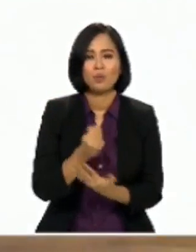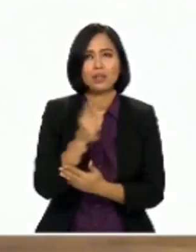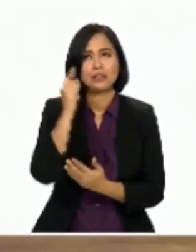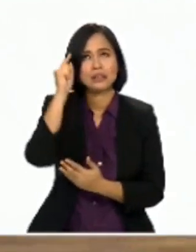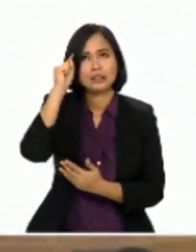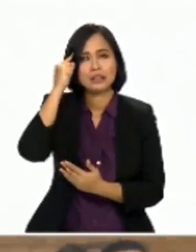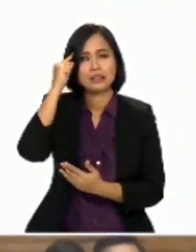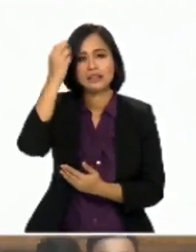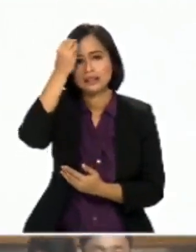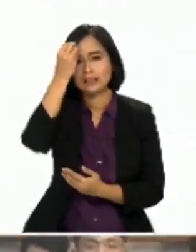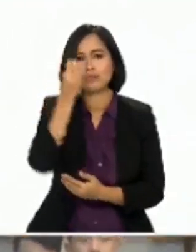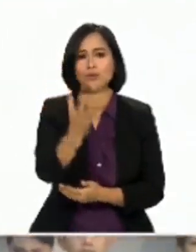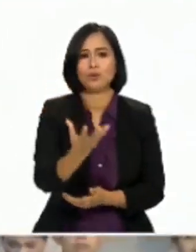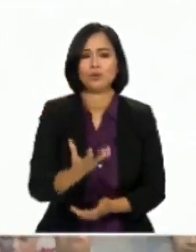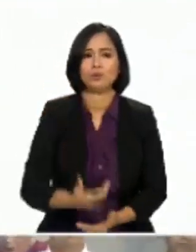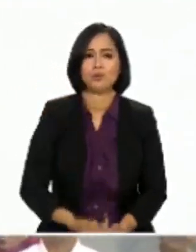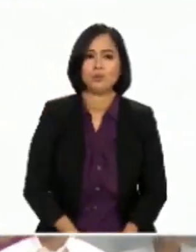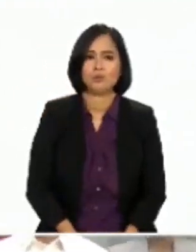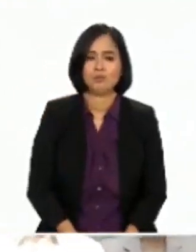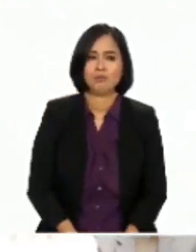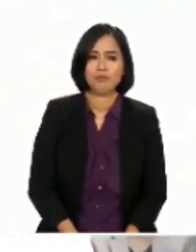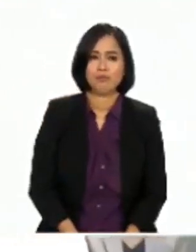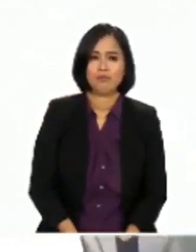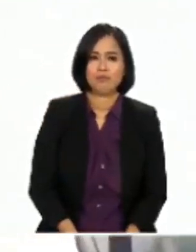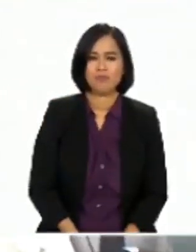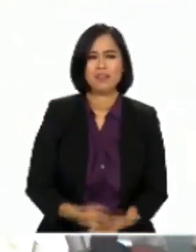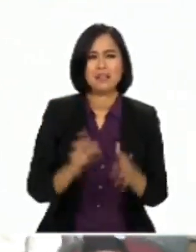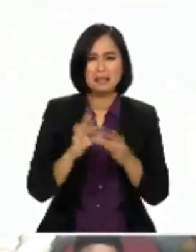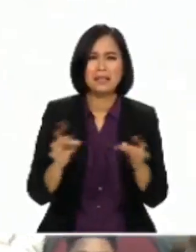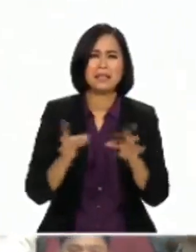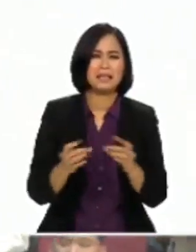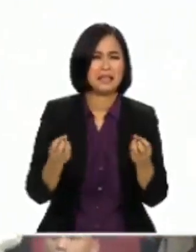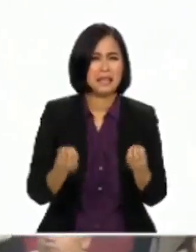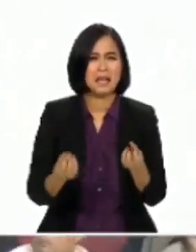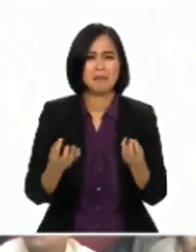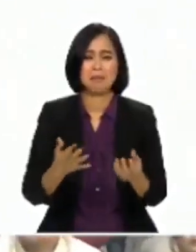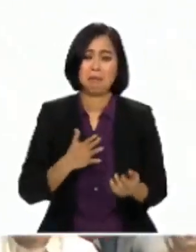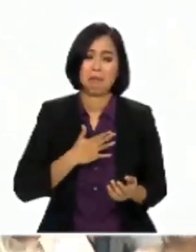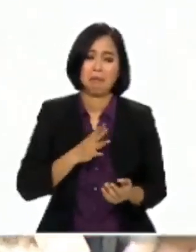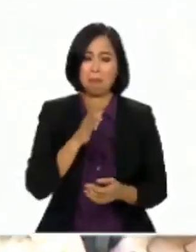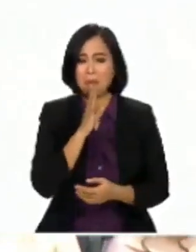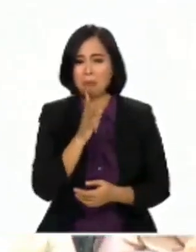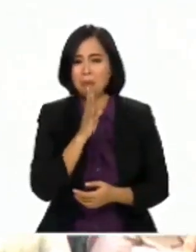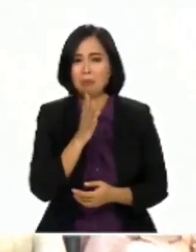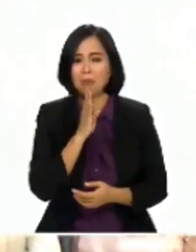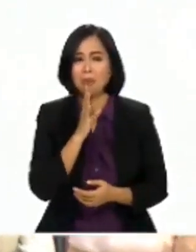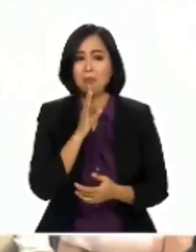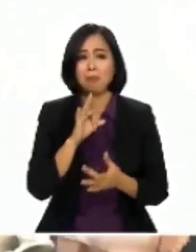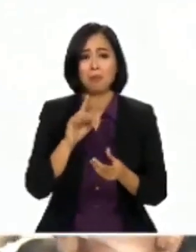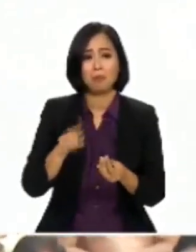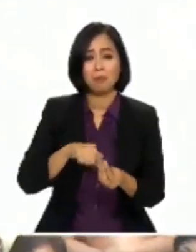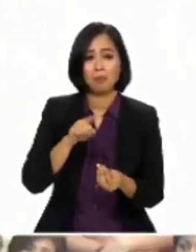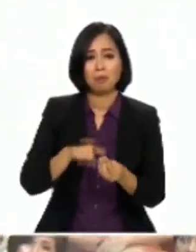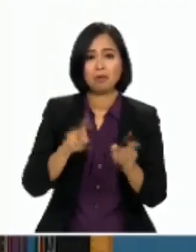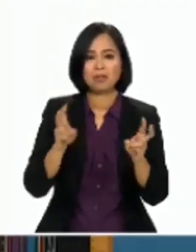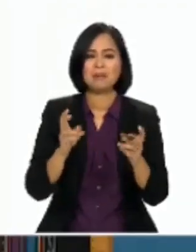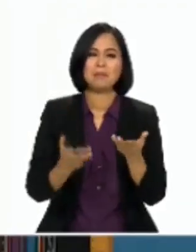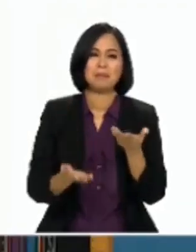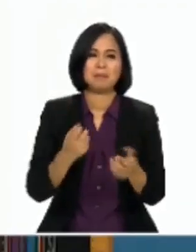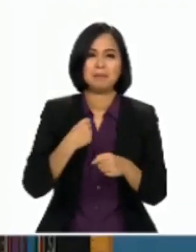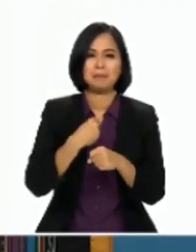aloud. To dispel any controversy that my statements in this regard will create